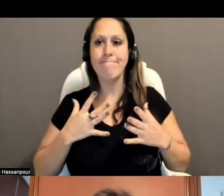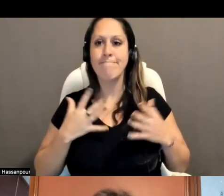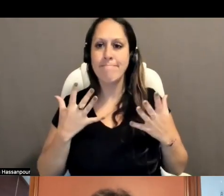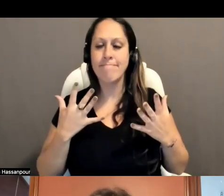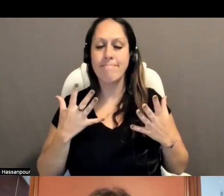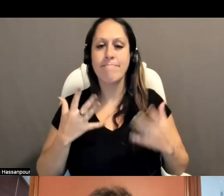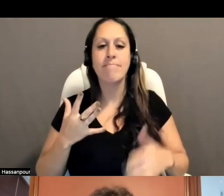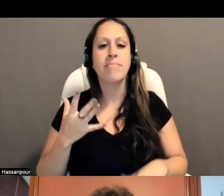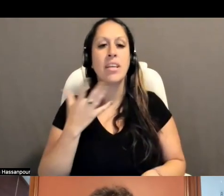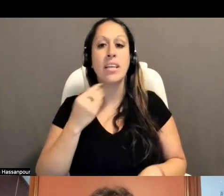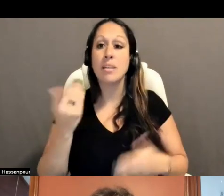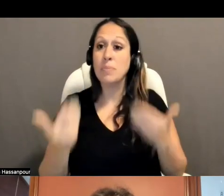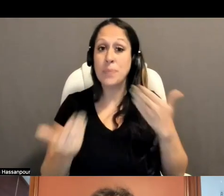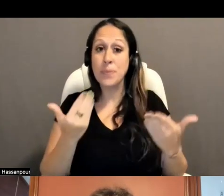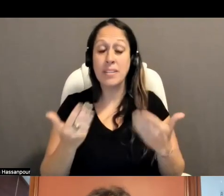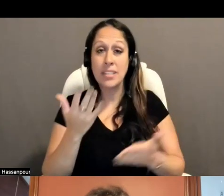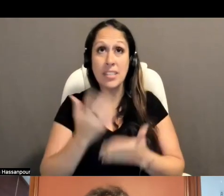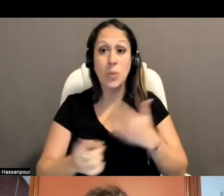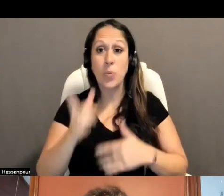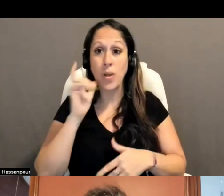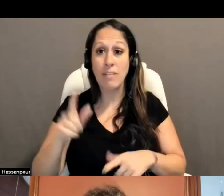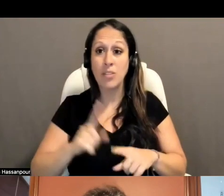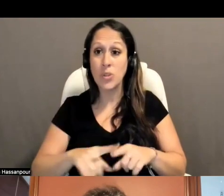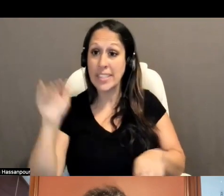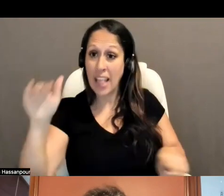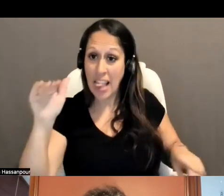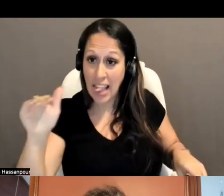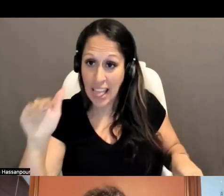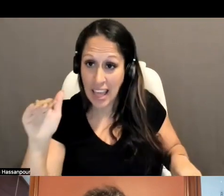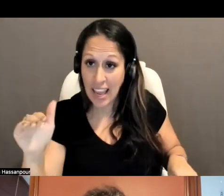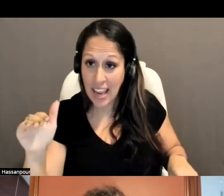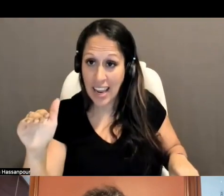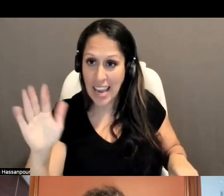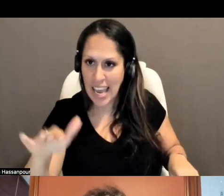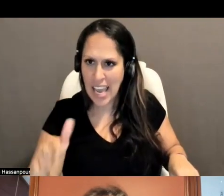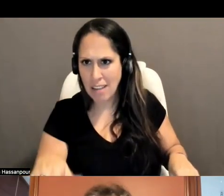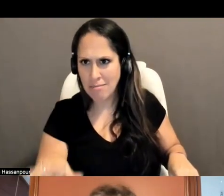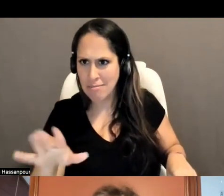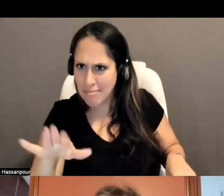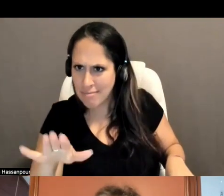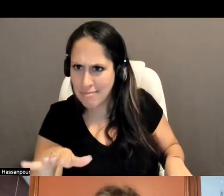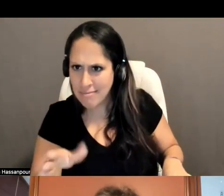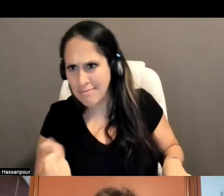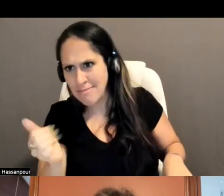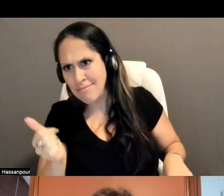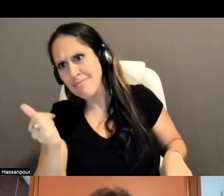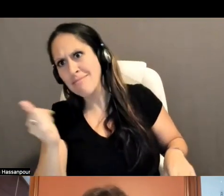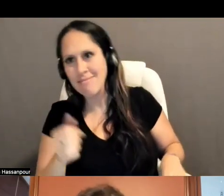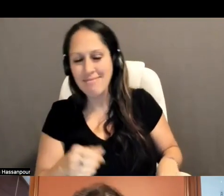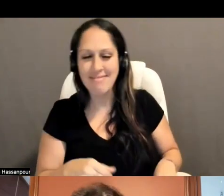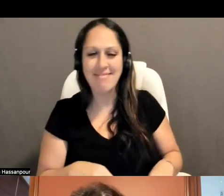And probably someone would have to come up to me and tap me to get out of it.